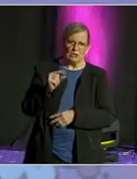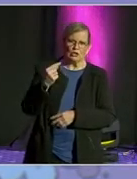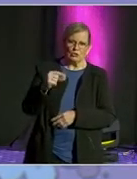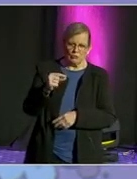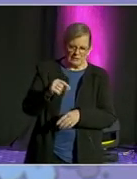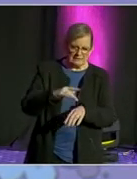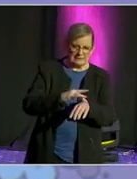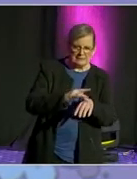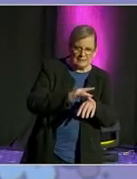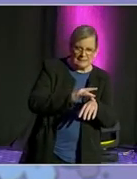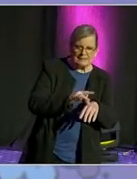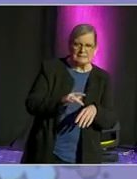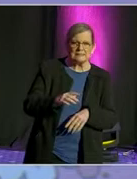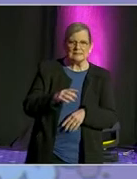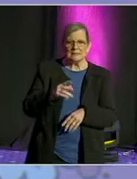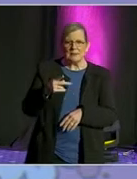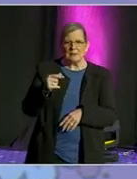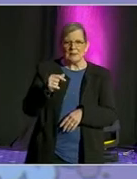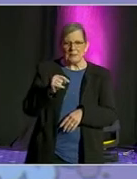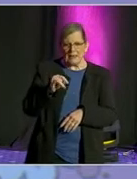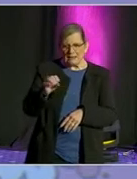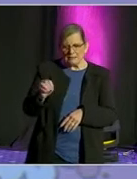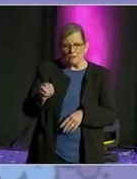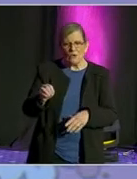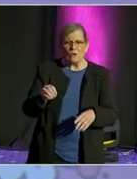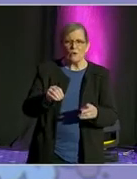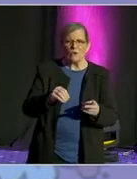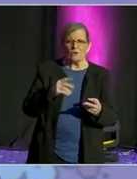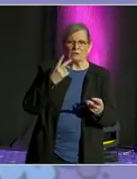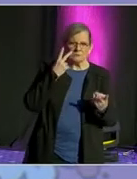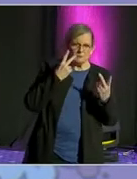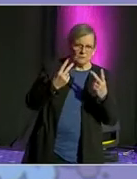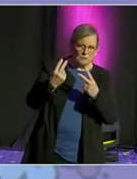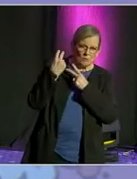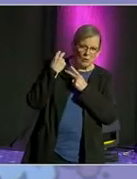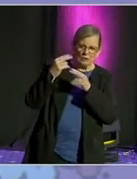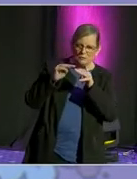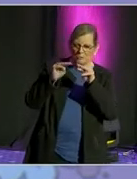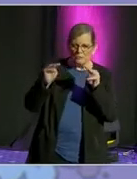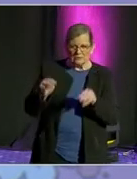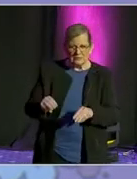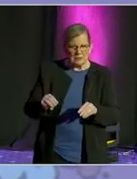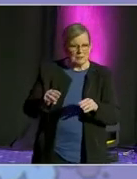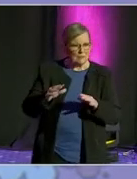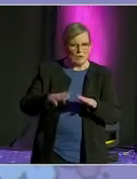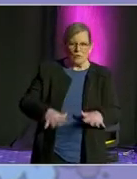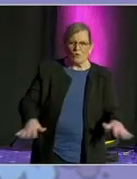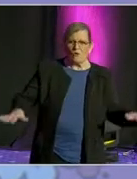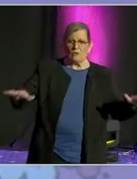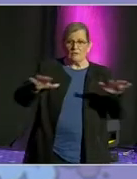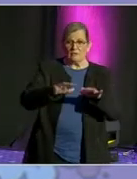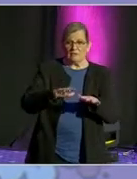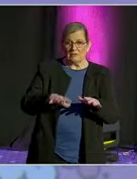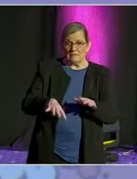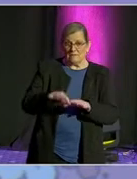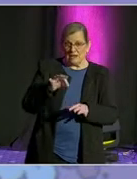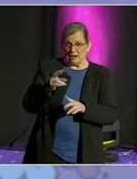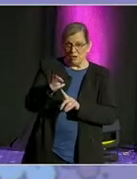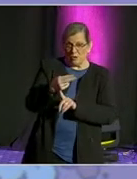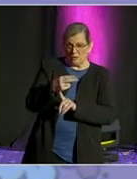new exhibits and memorials and museums in which we have in the city. You'll find spring hotel deals and more on our